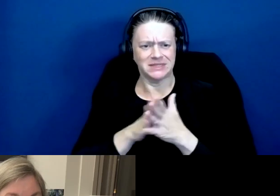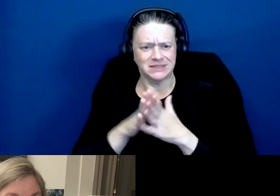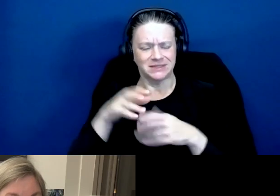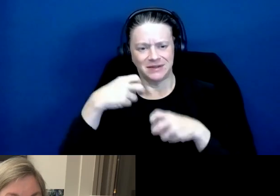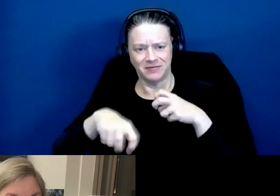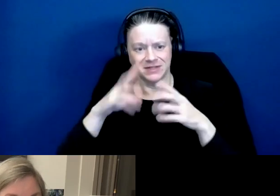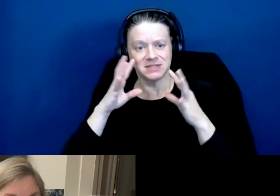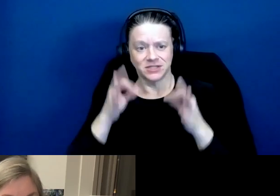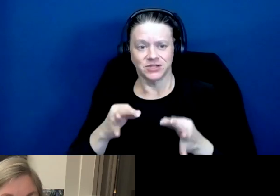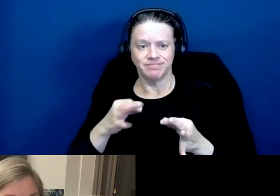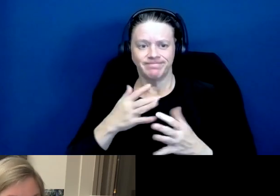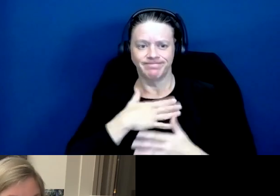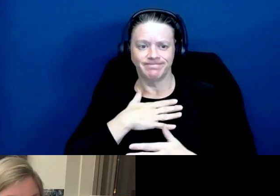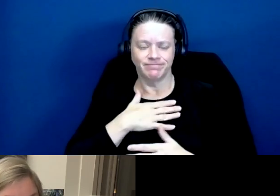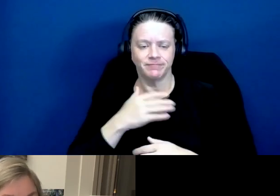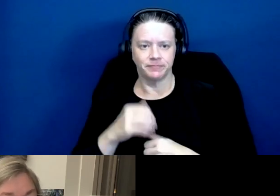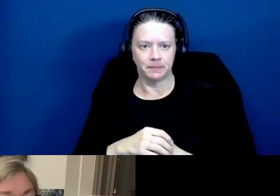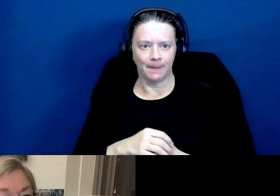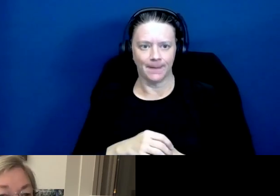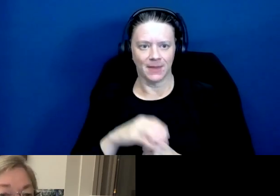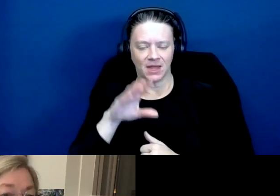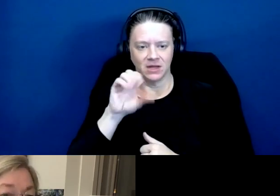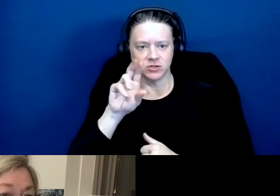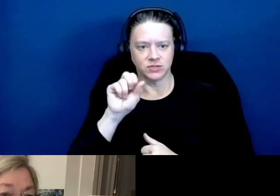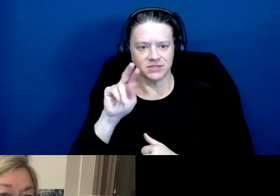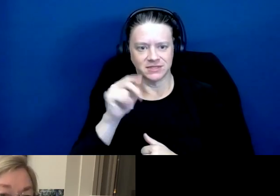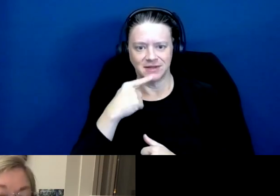decision. Thanks, Noemi.